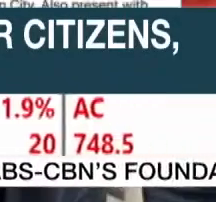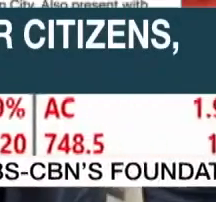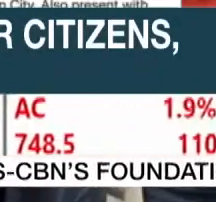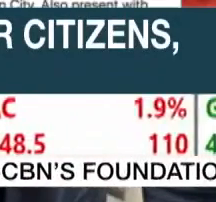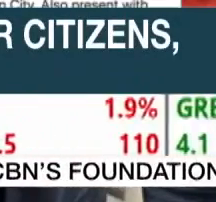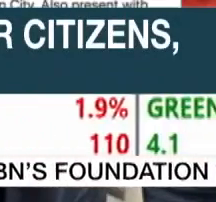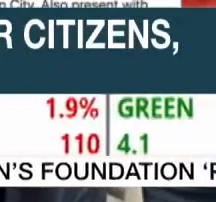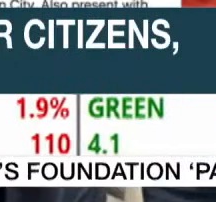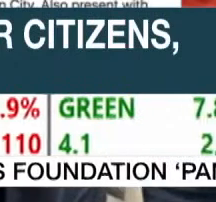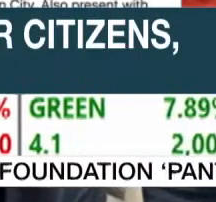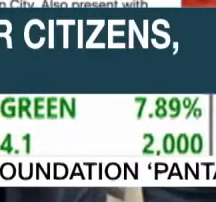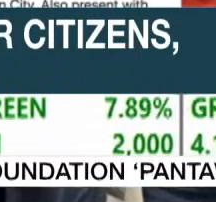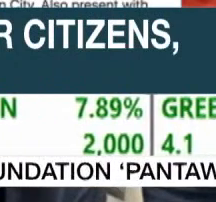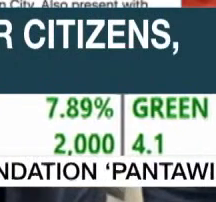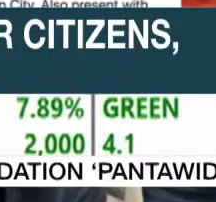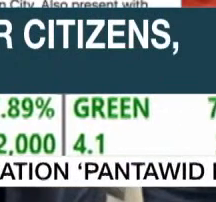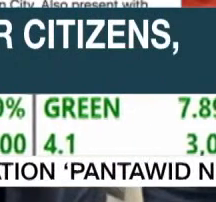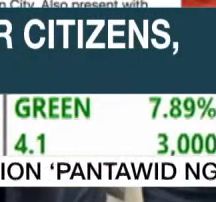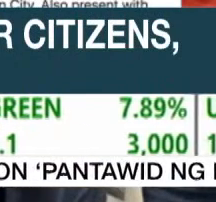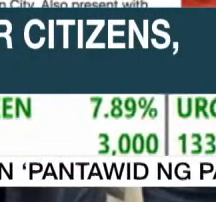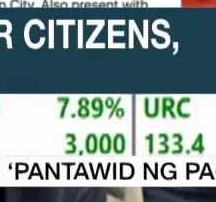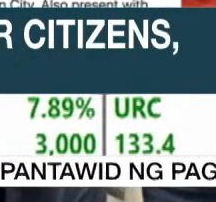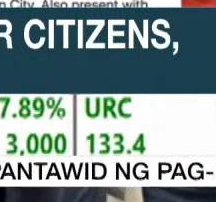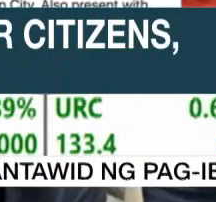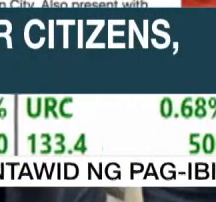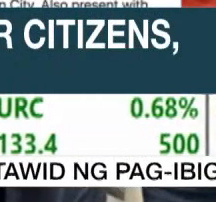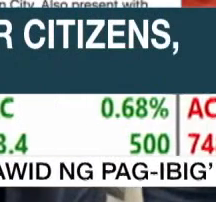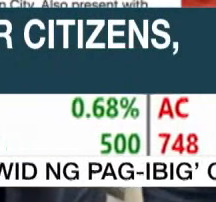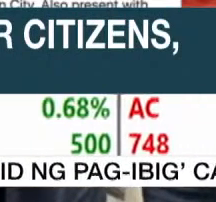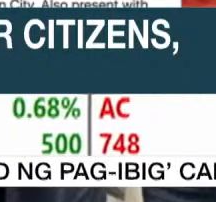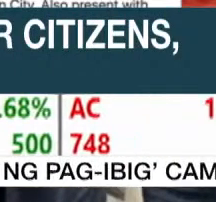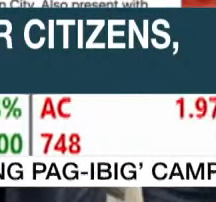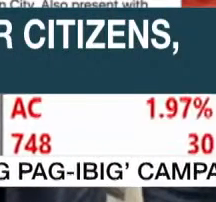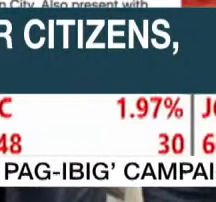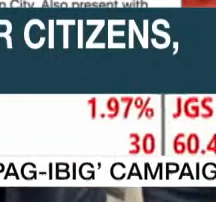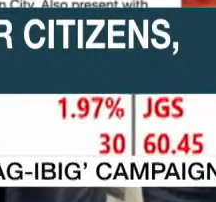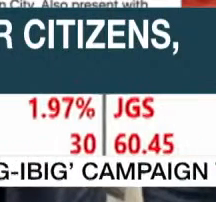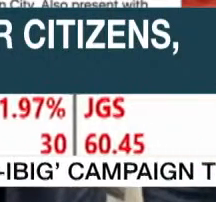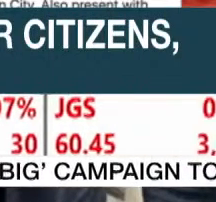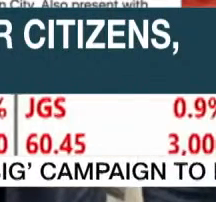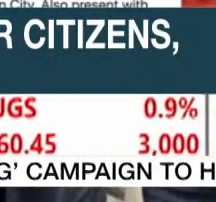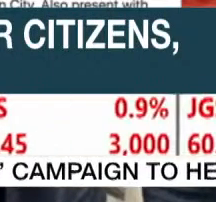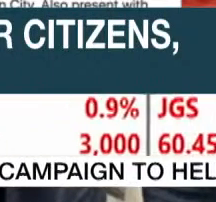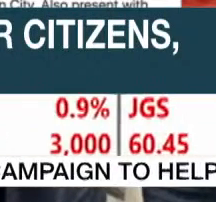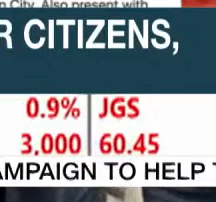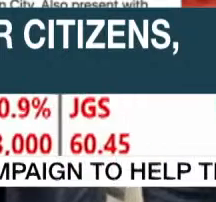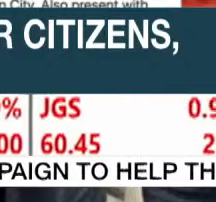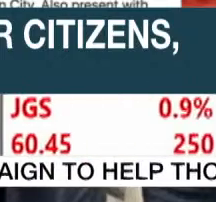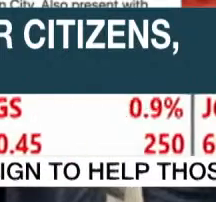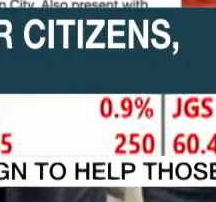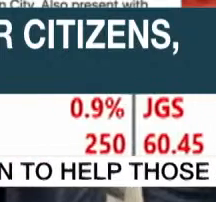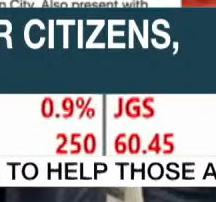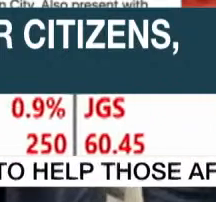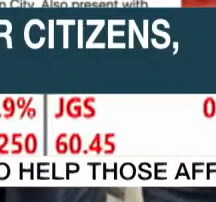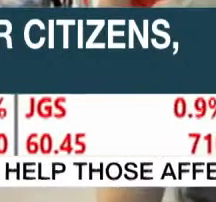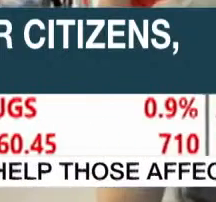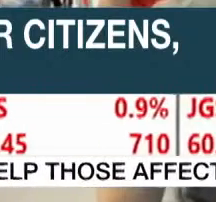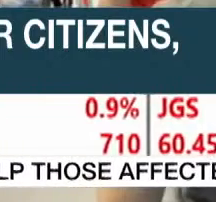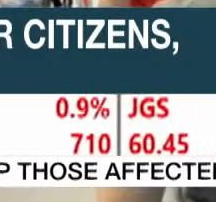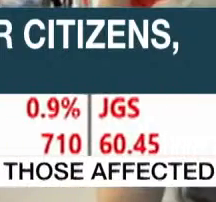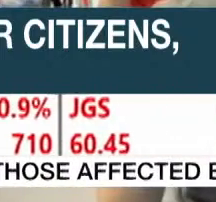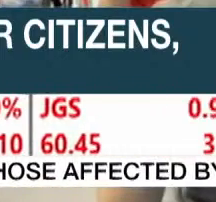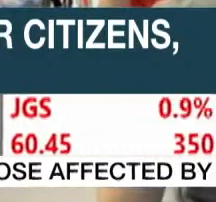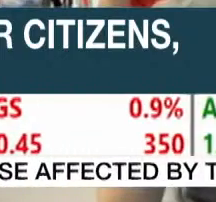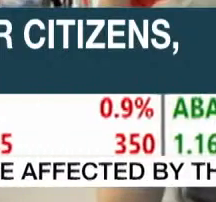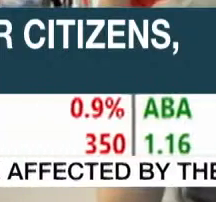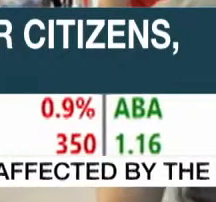City today. According to Duque, San Juan's vaccination site at the San Juan Arena is one that is ideal, especially for